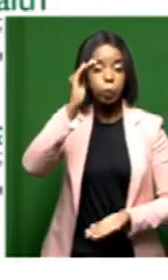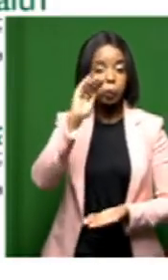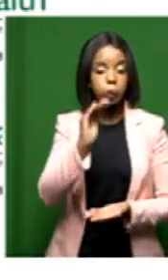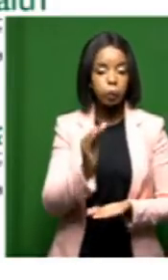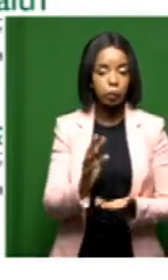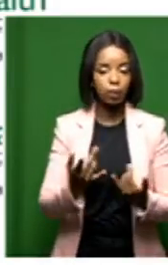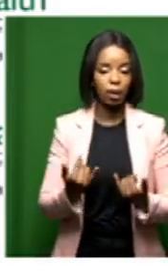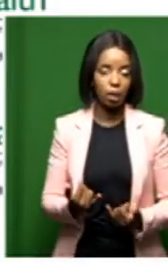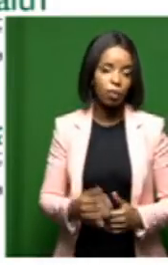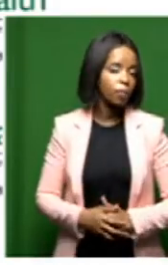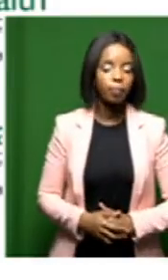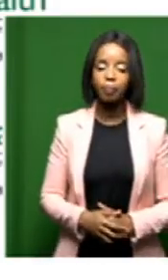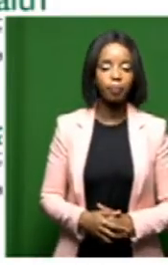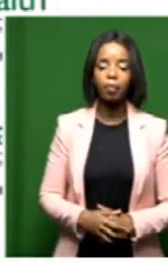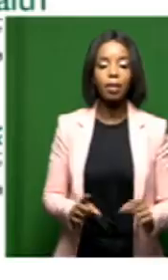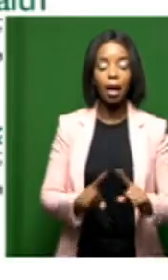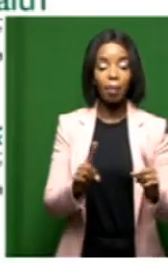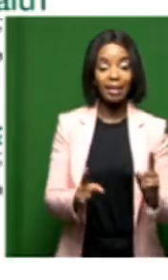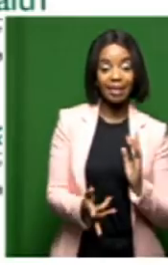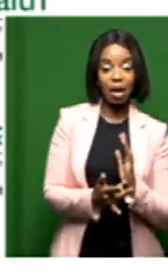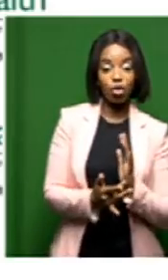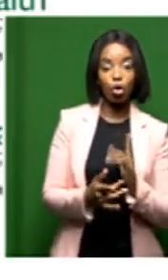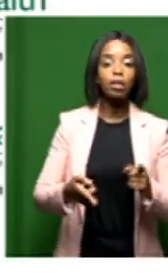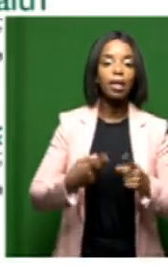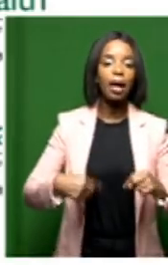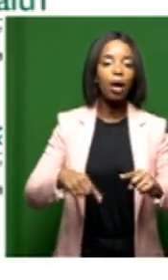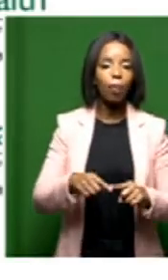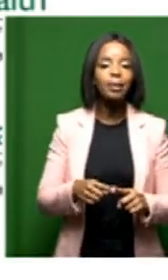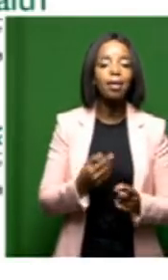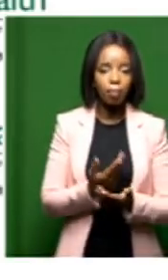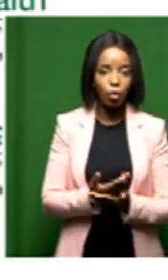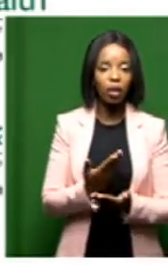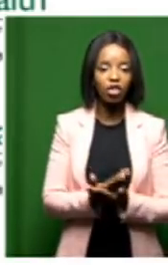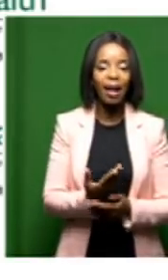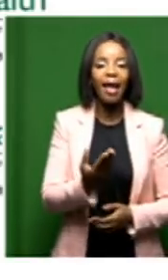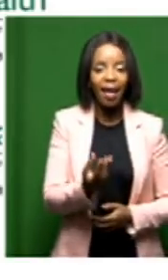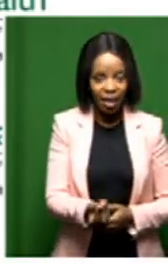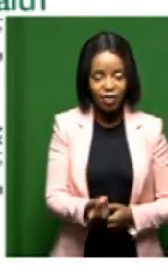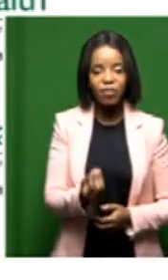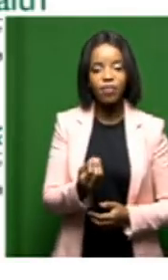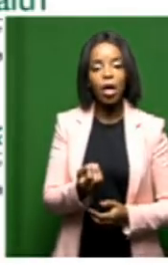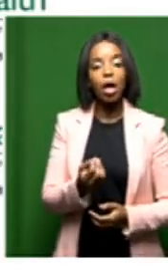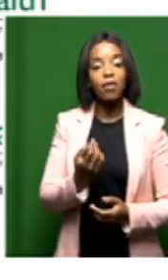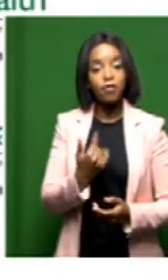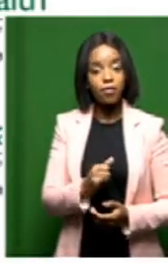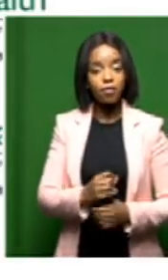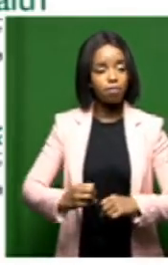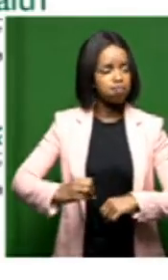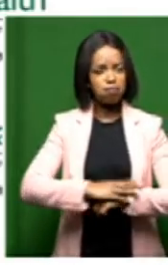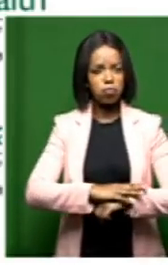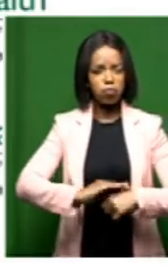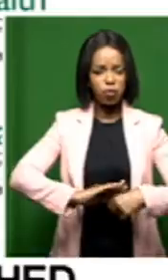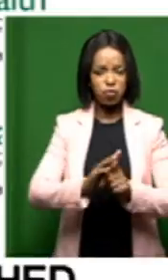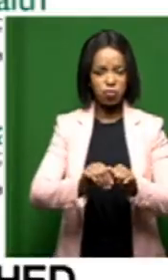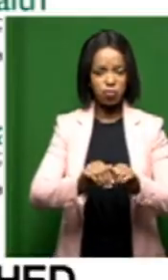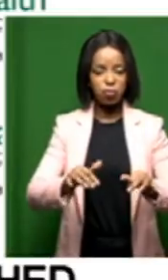looking at has the potential to actually kill the viral cells which means that when that is approved